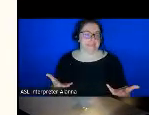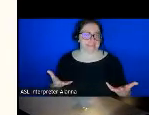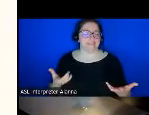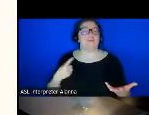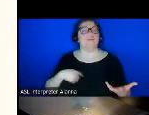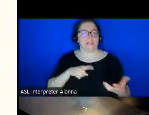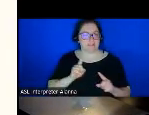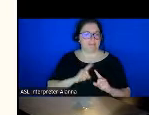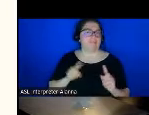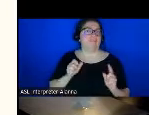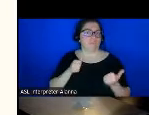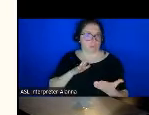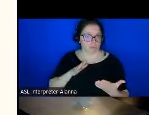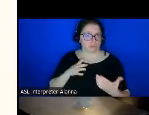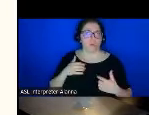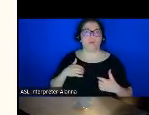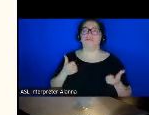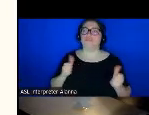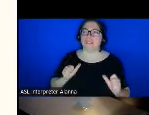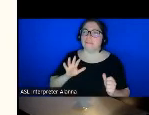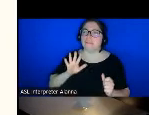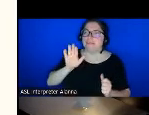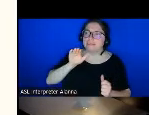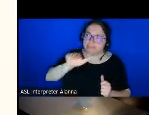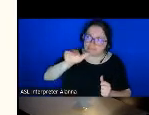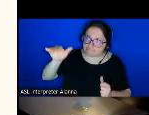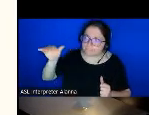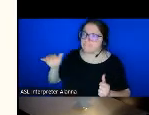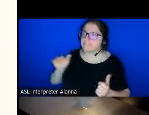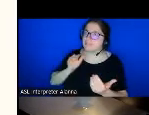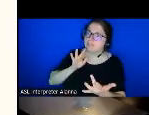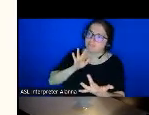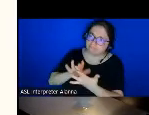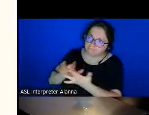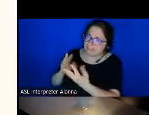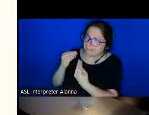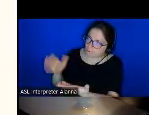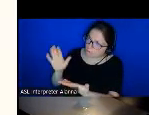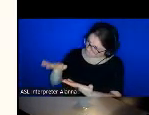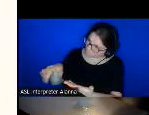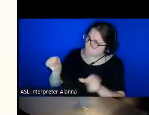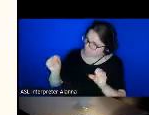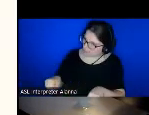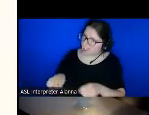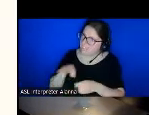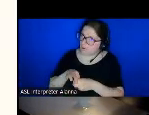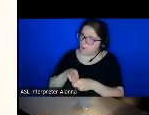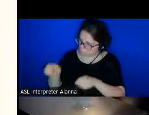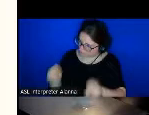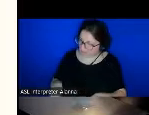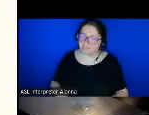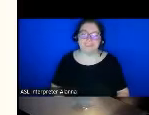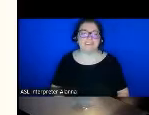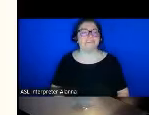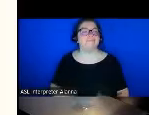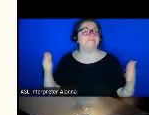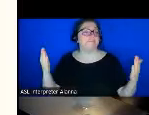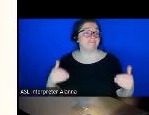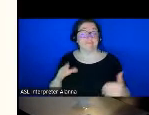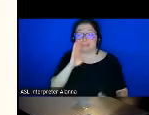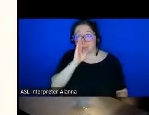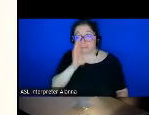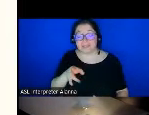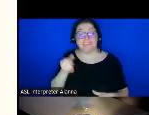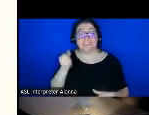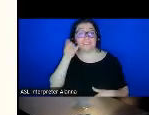and having strategies to reach the voters I think is really important um along with that being direct you know addressing concerns and